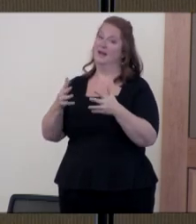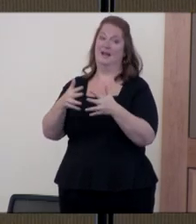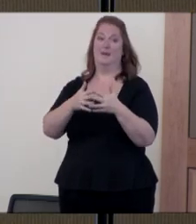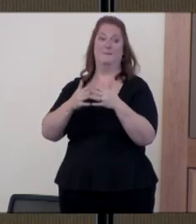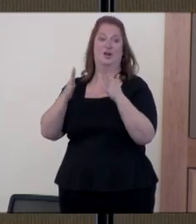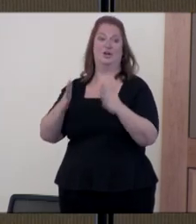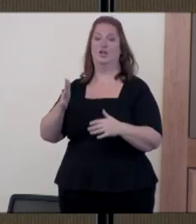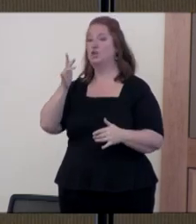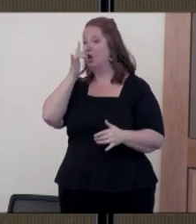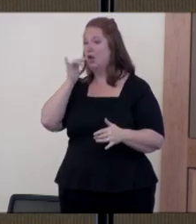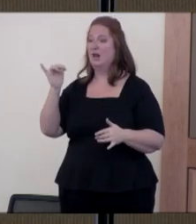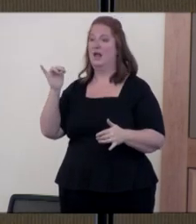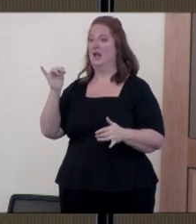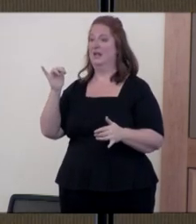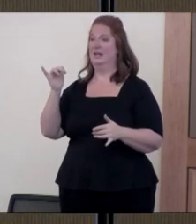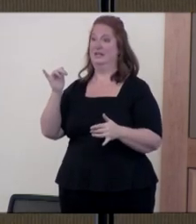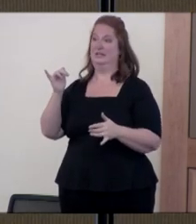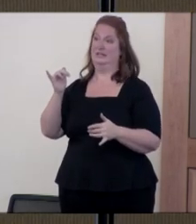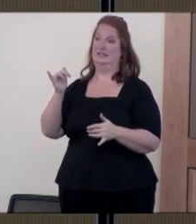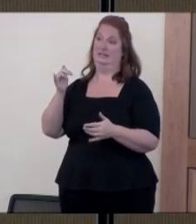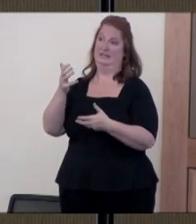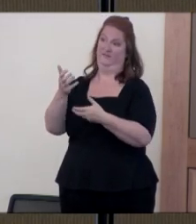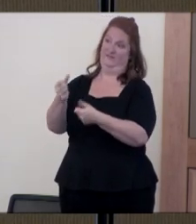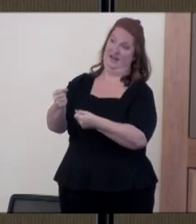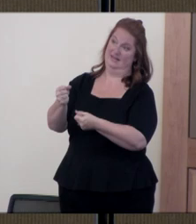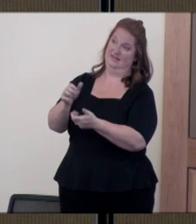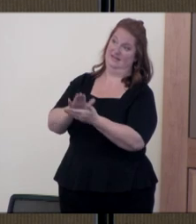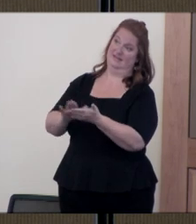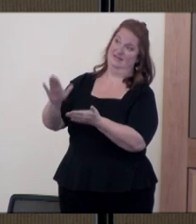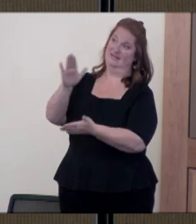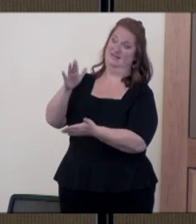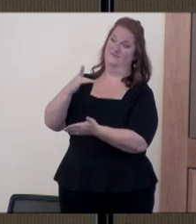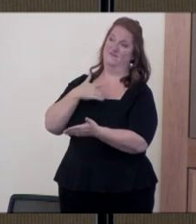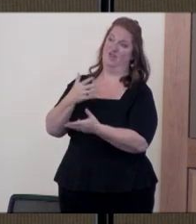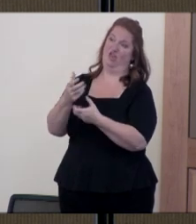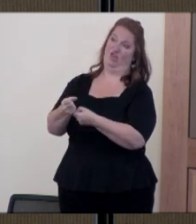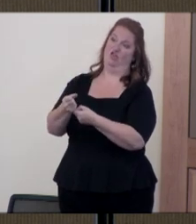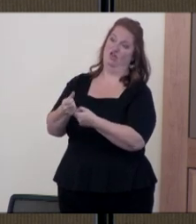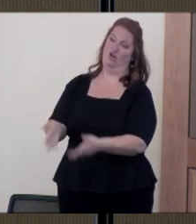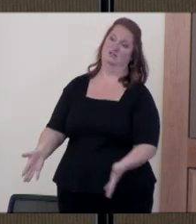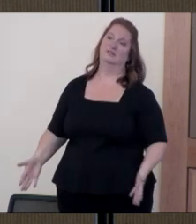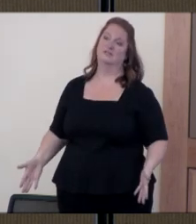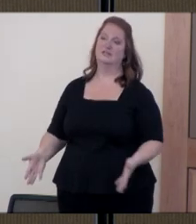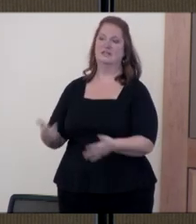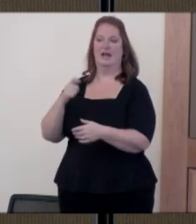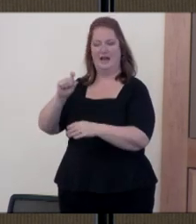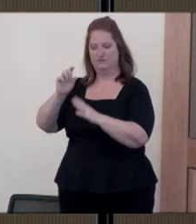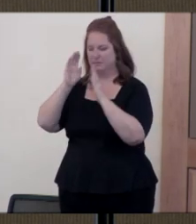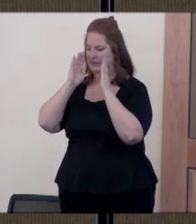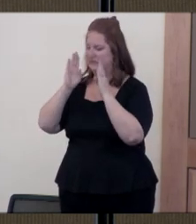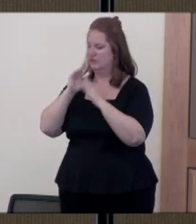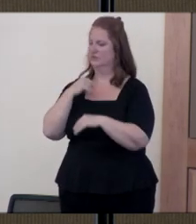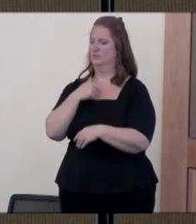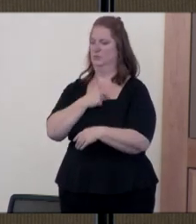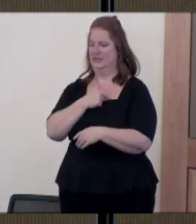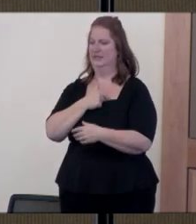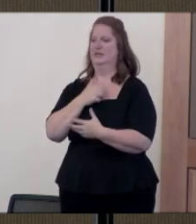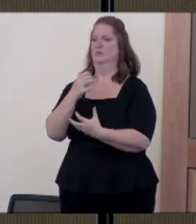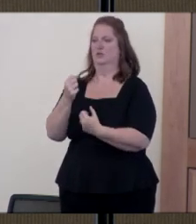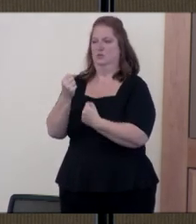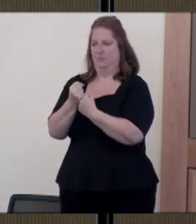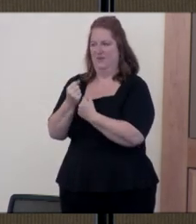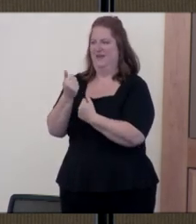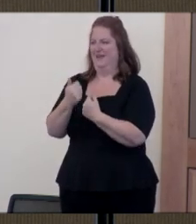looks like it's losing faith in higher education, and we got to pay attention to it because we're here for everyone, not